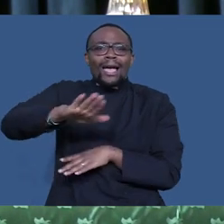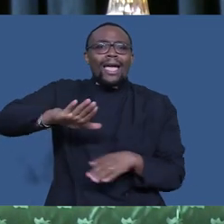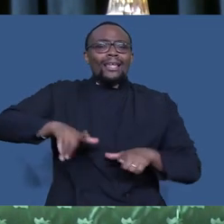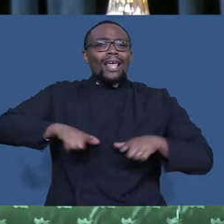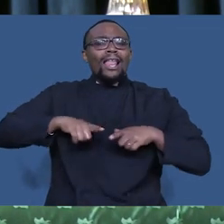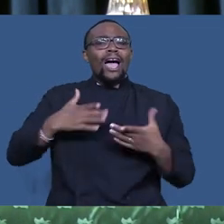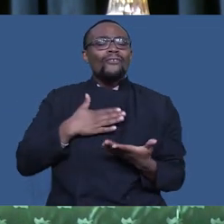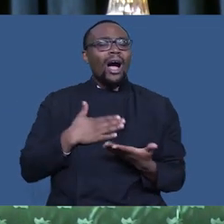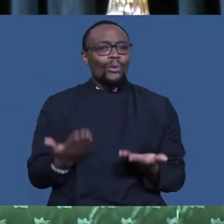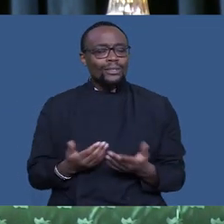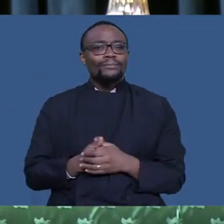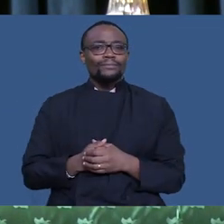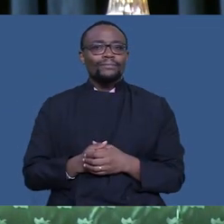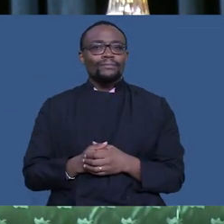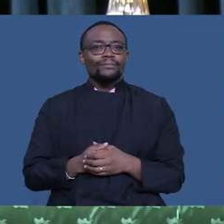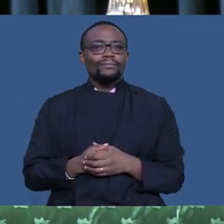of influence.